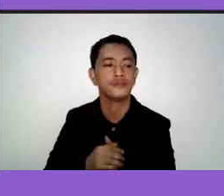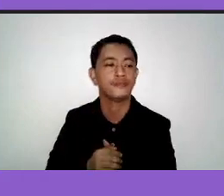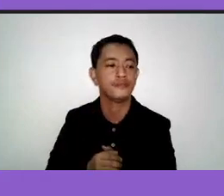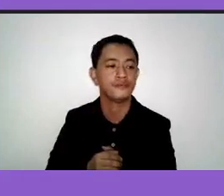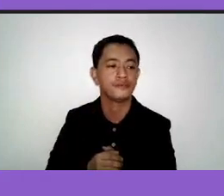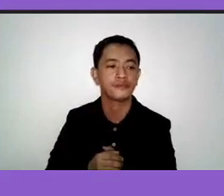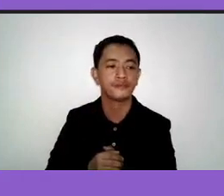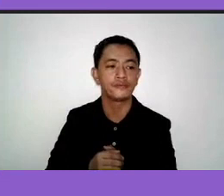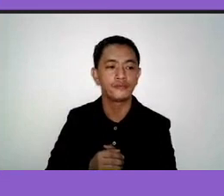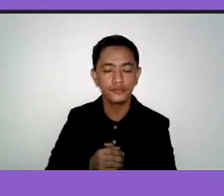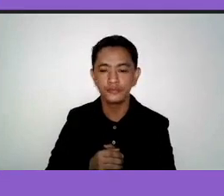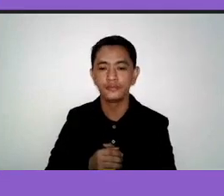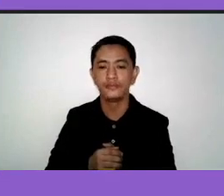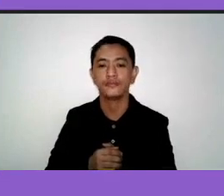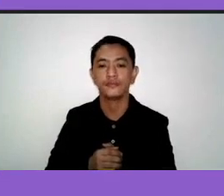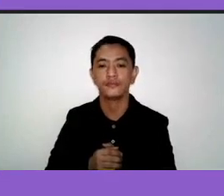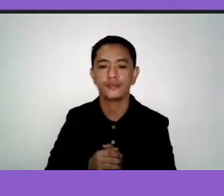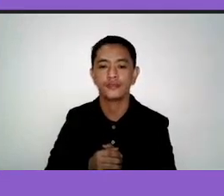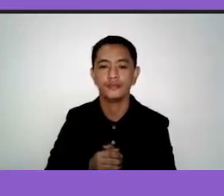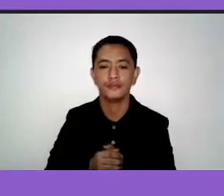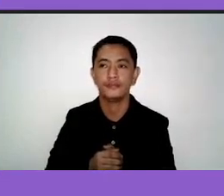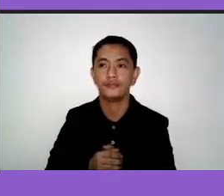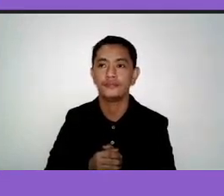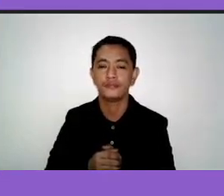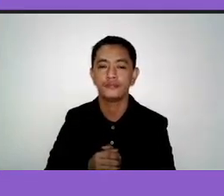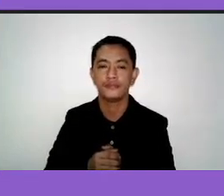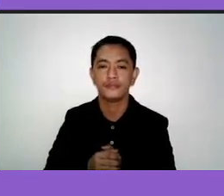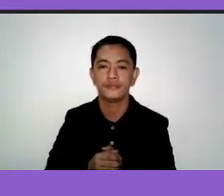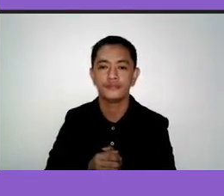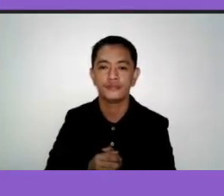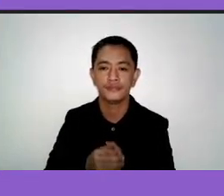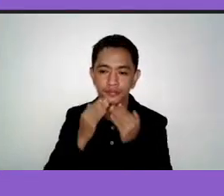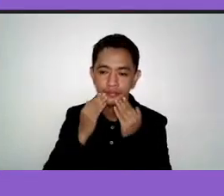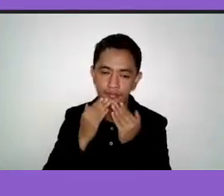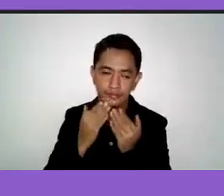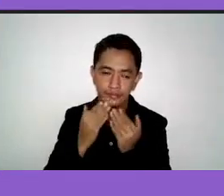If you listen to the sessions, you can quickly answer these questions.